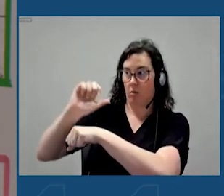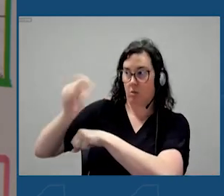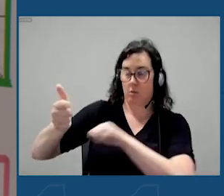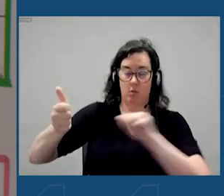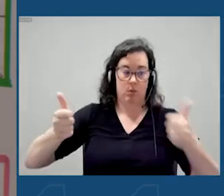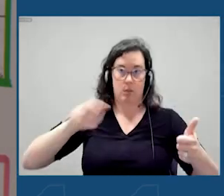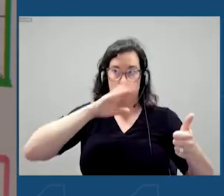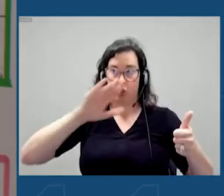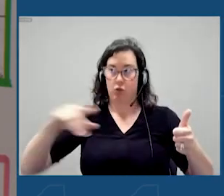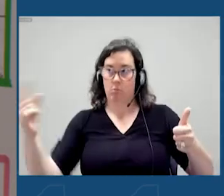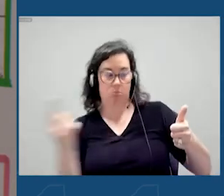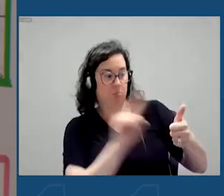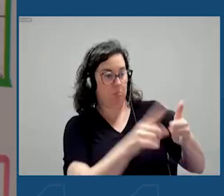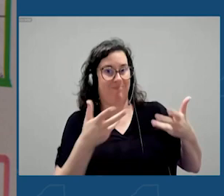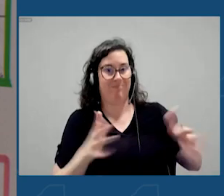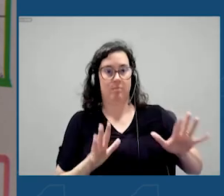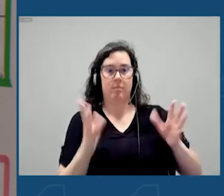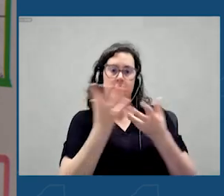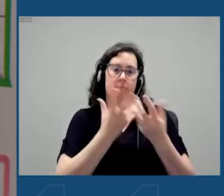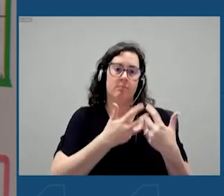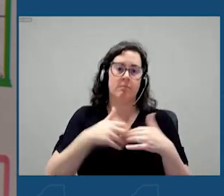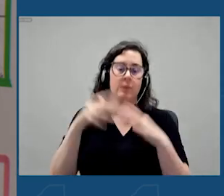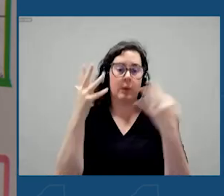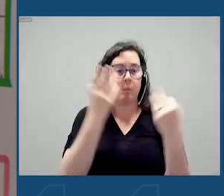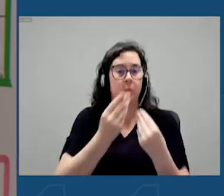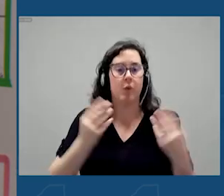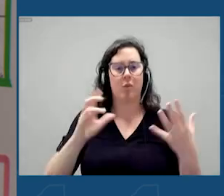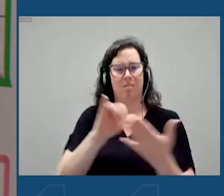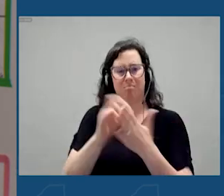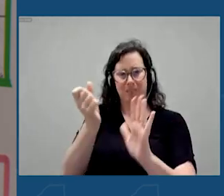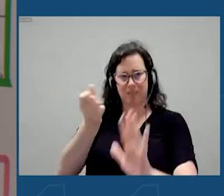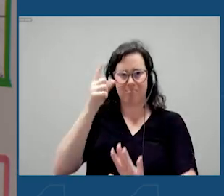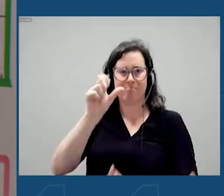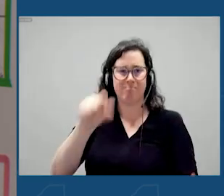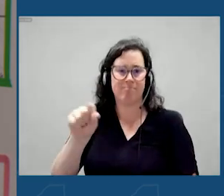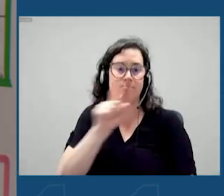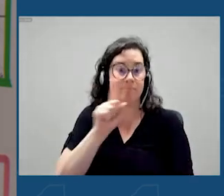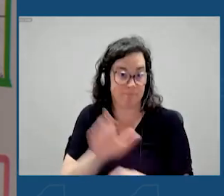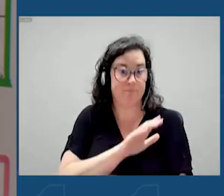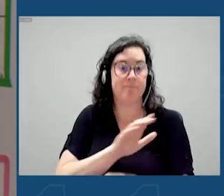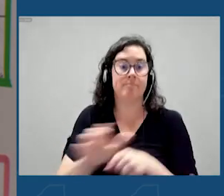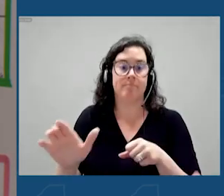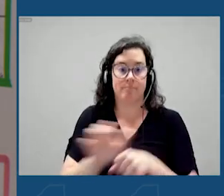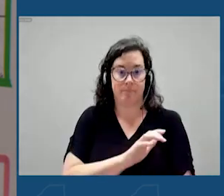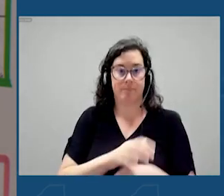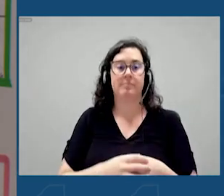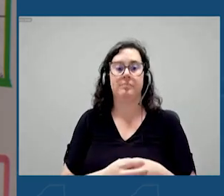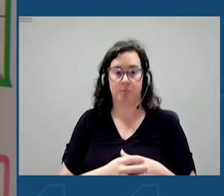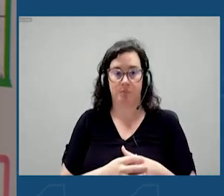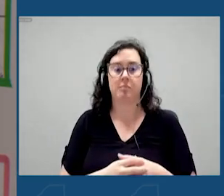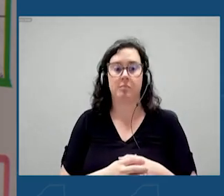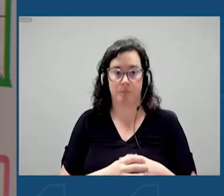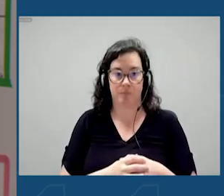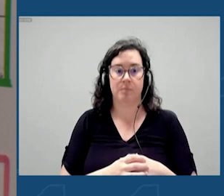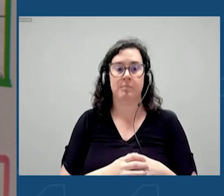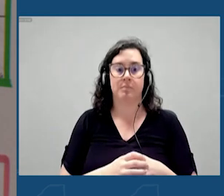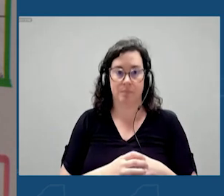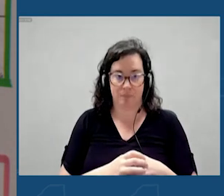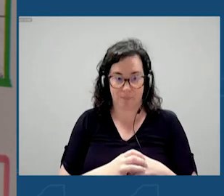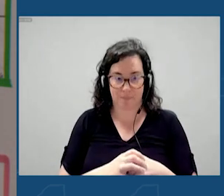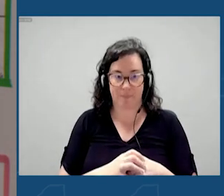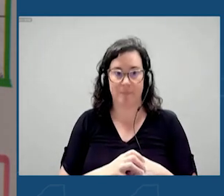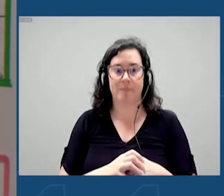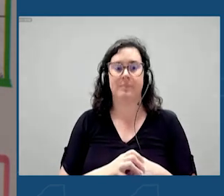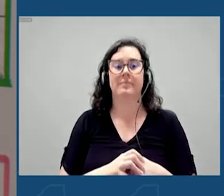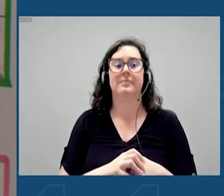out beautifully. This is what makes so much more sense. And so I thank Etsy for stepping up, helping